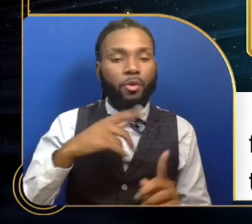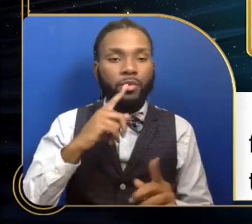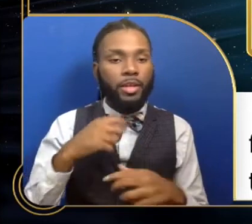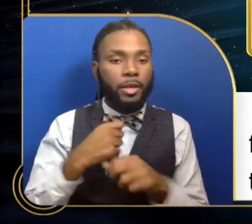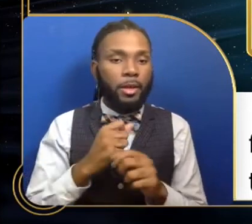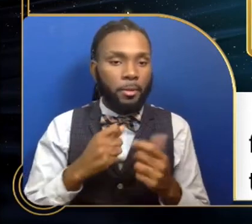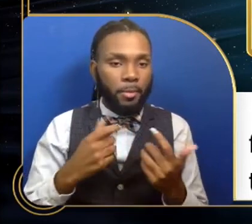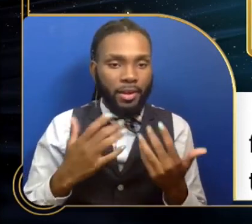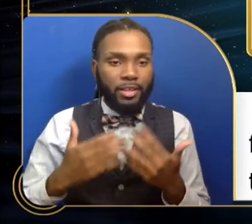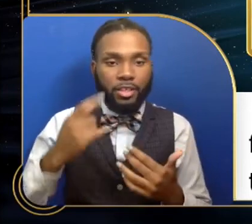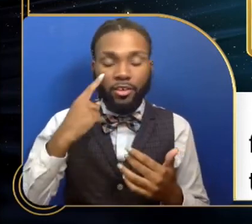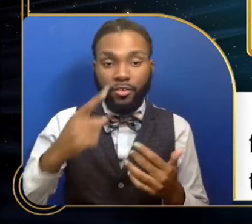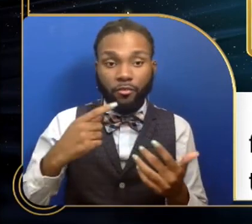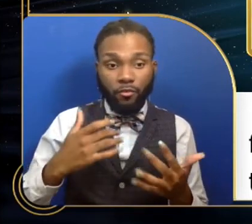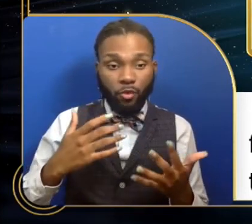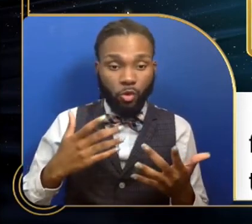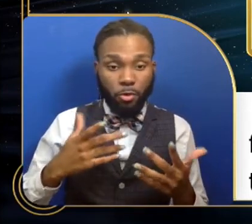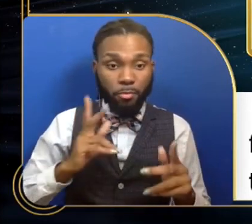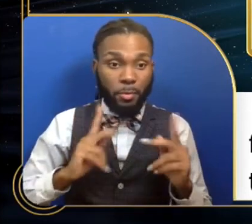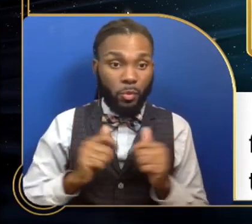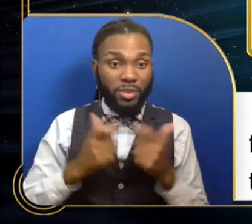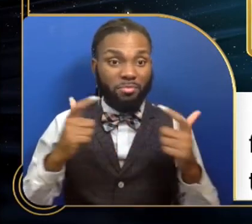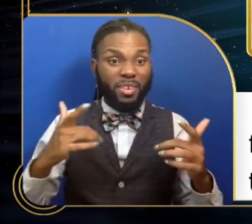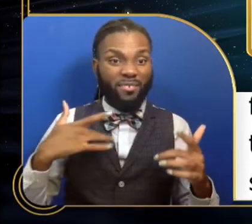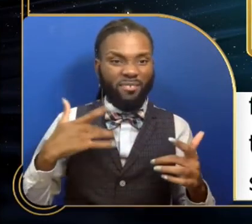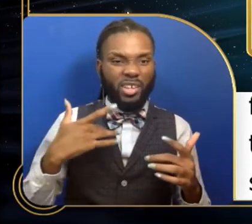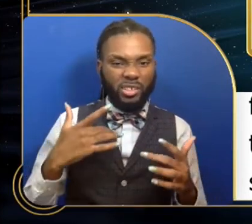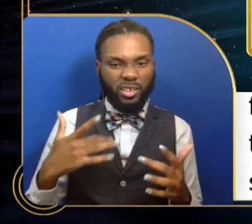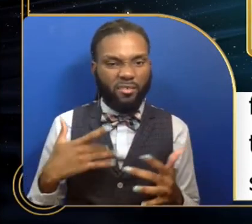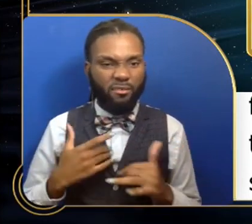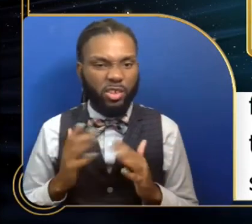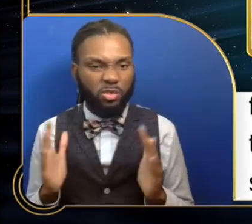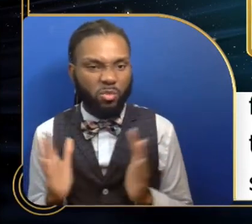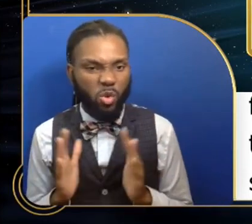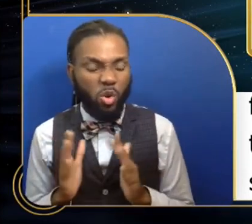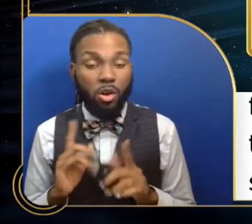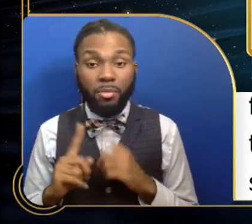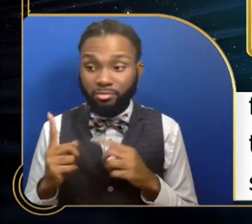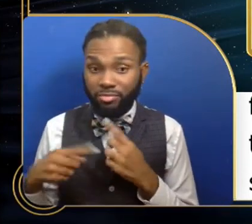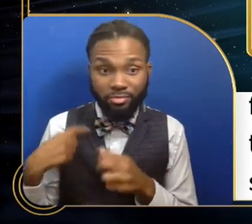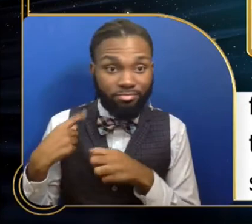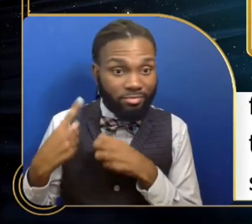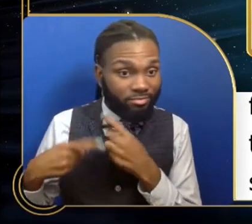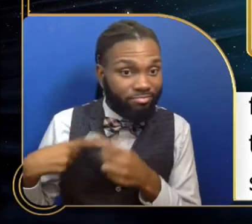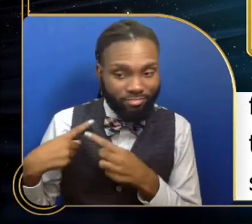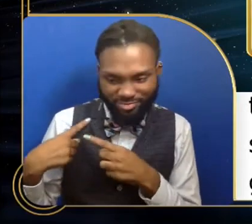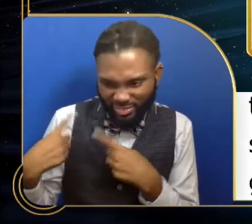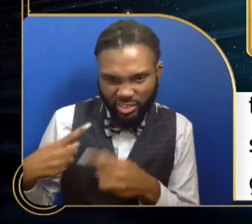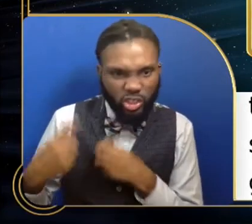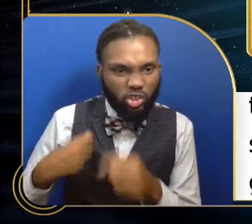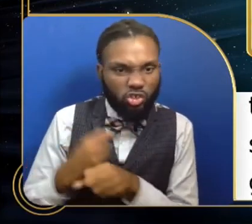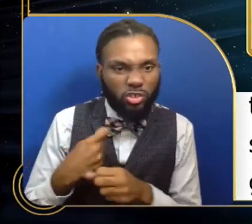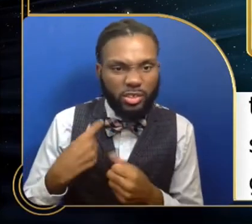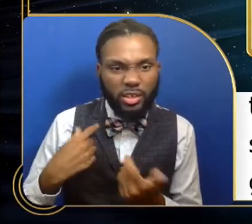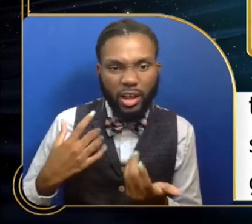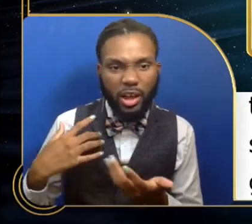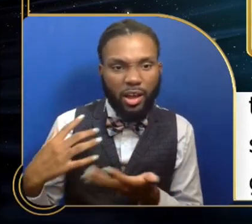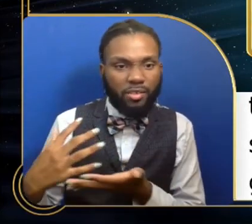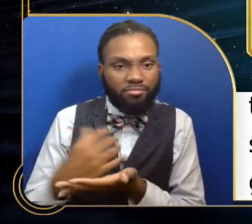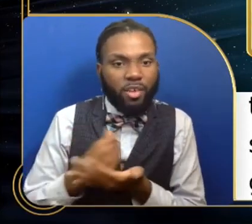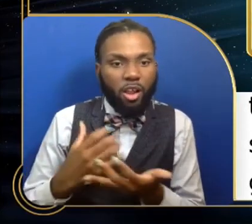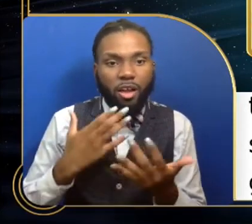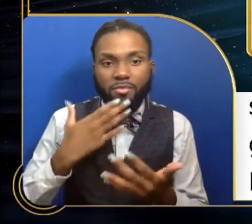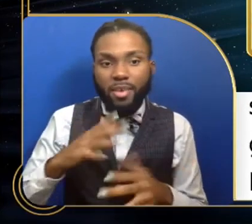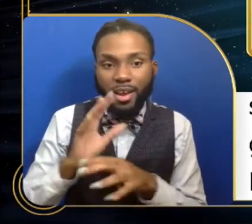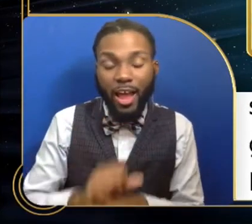feel so small. And within years of being there, I had gained all of these bad habits, and it was rough. But because of